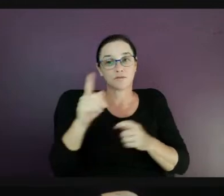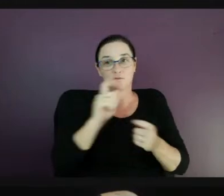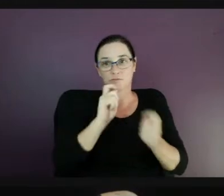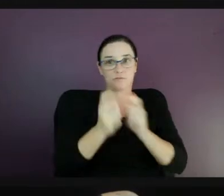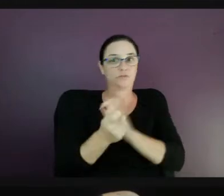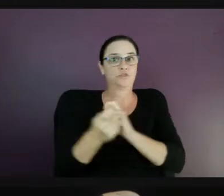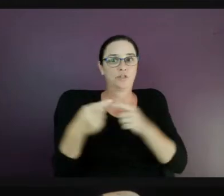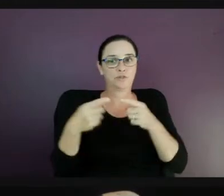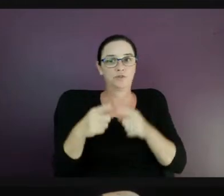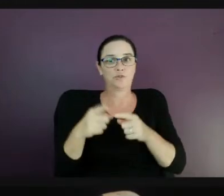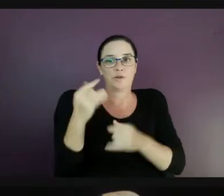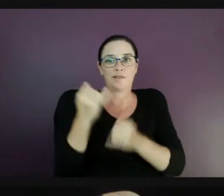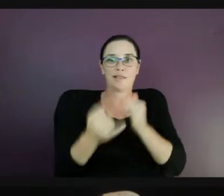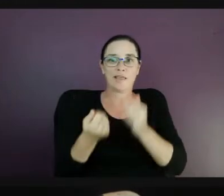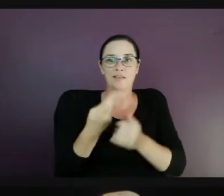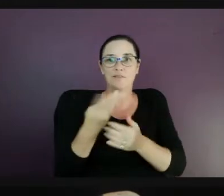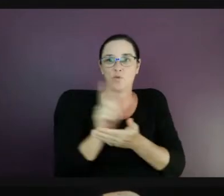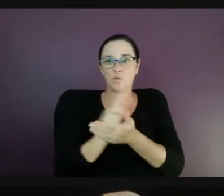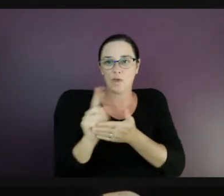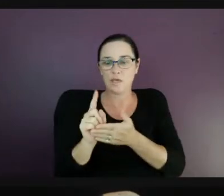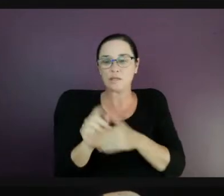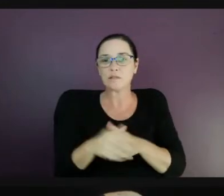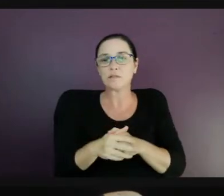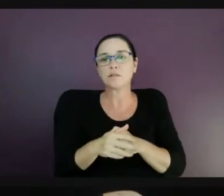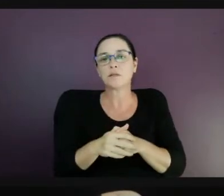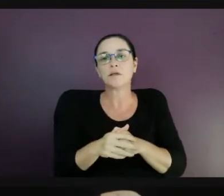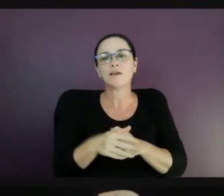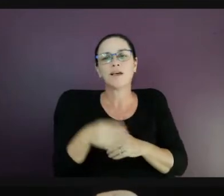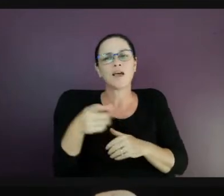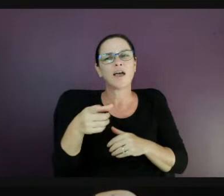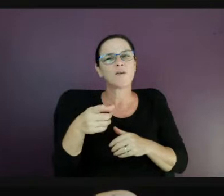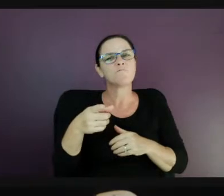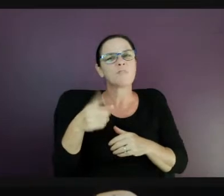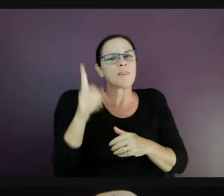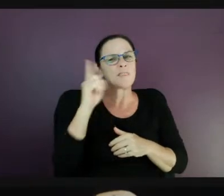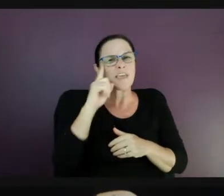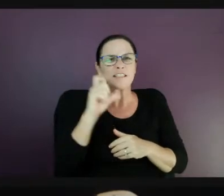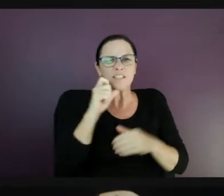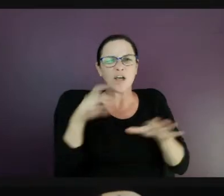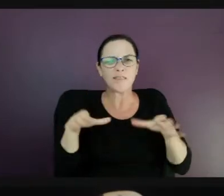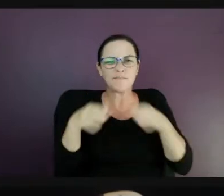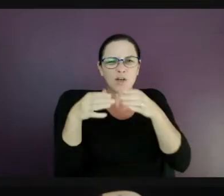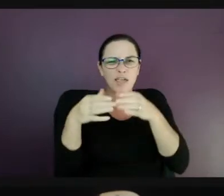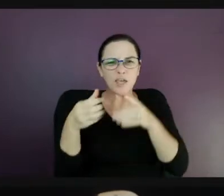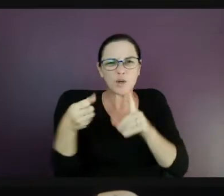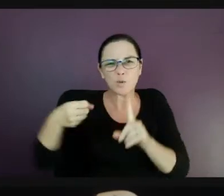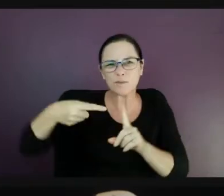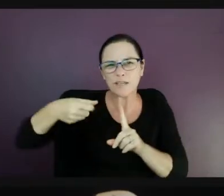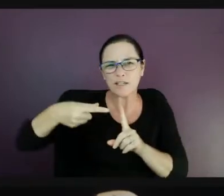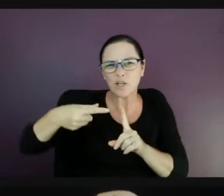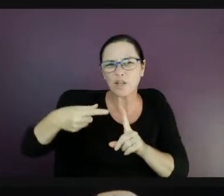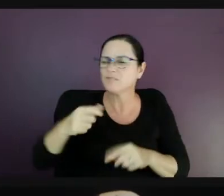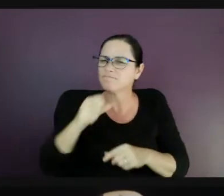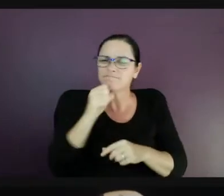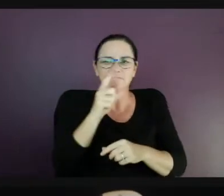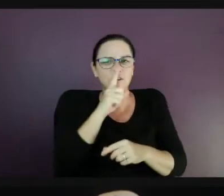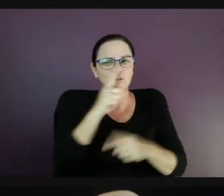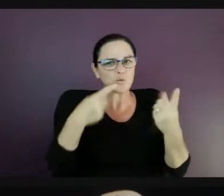We have been fairly sure this is not a volcanic signal, but as far as what exactly it is, that's not been